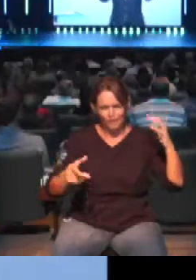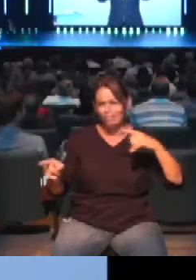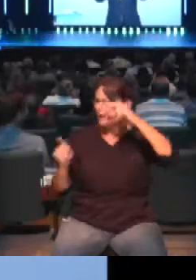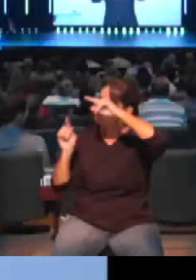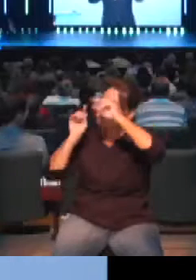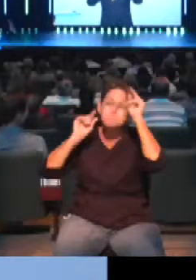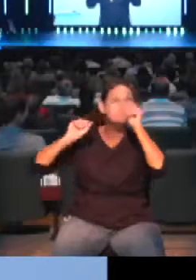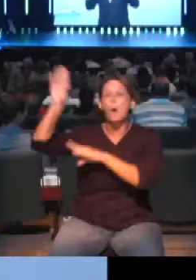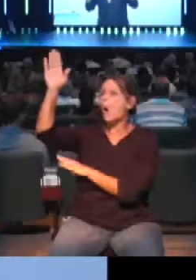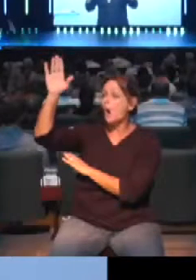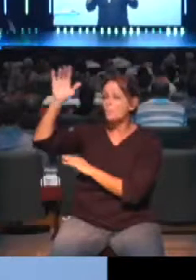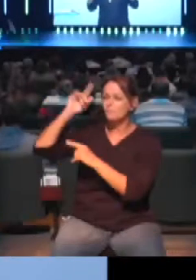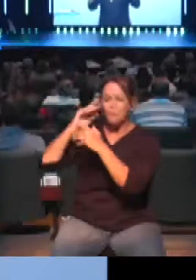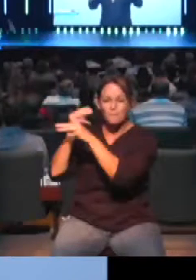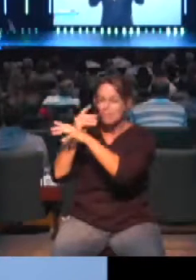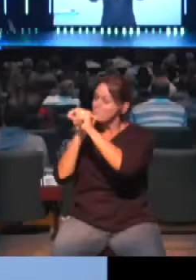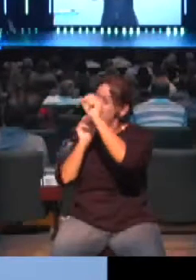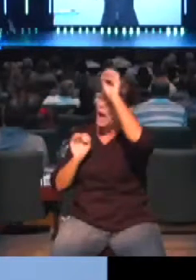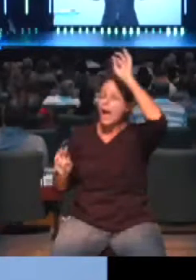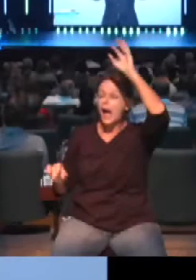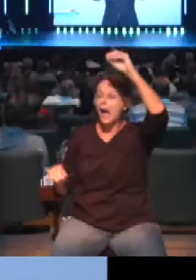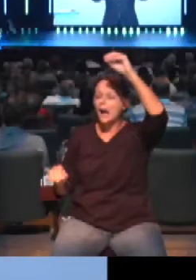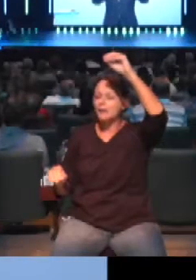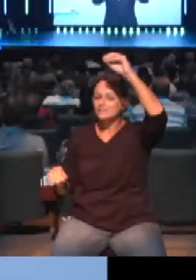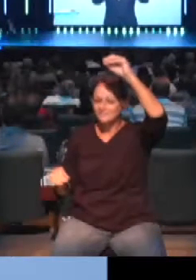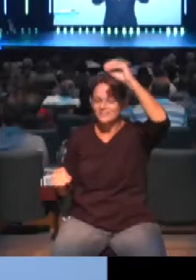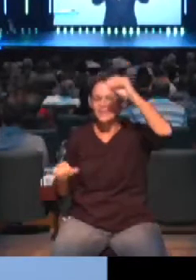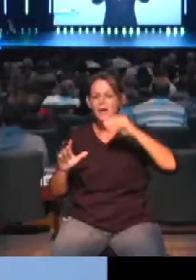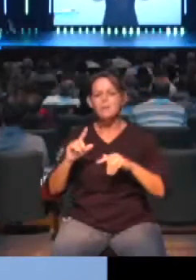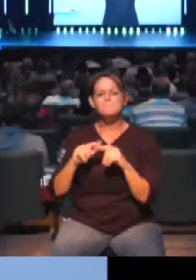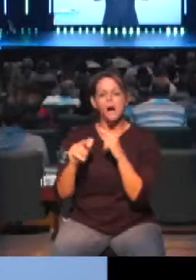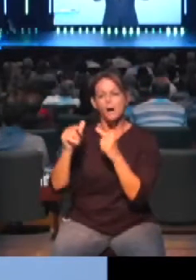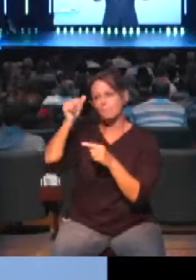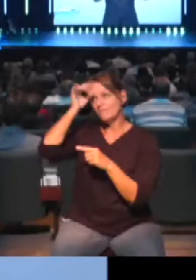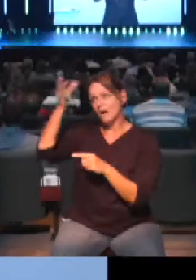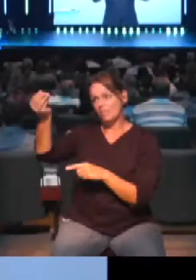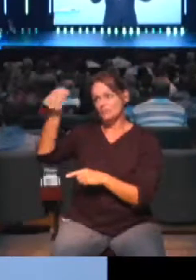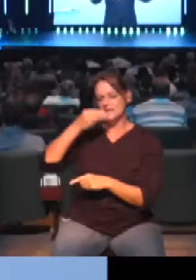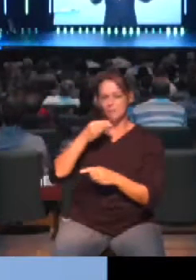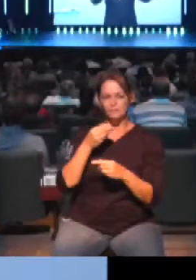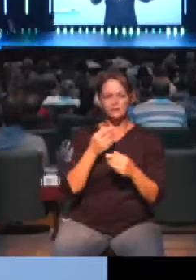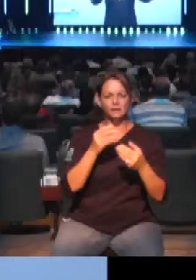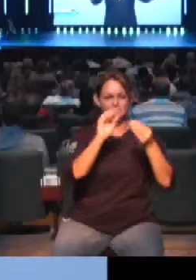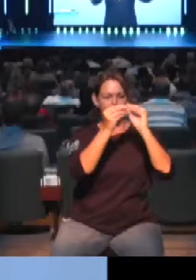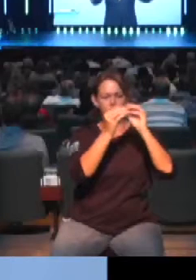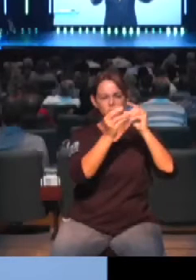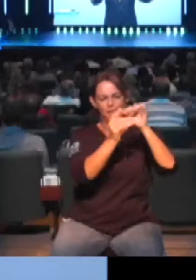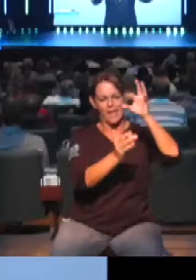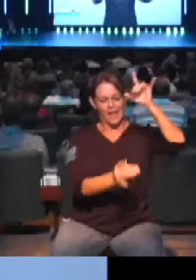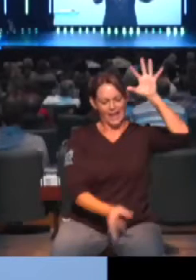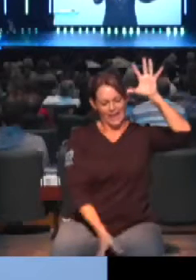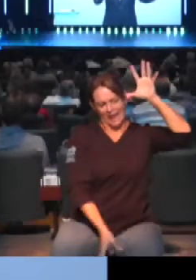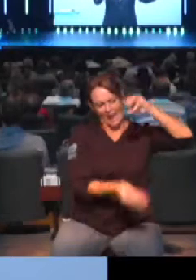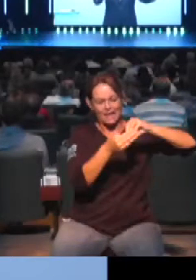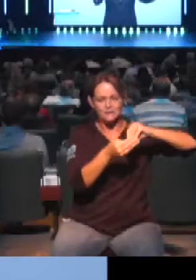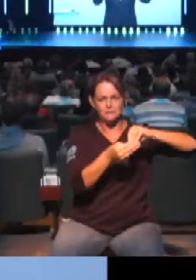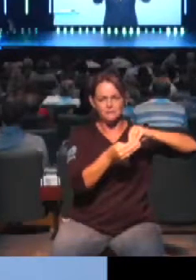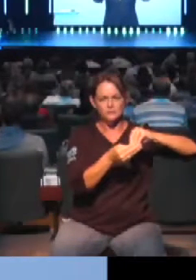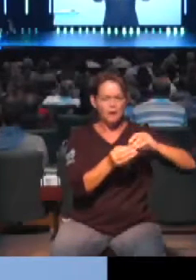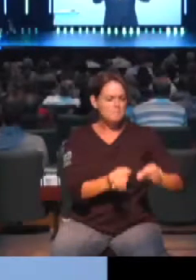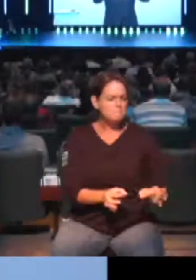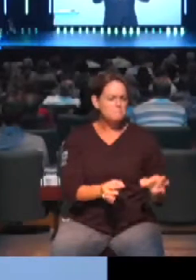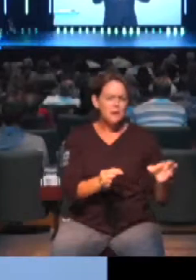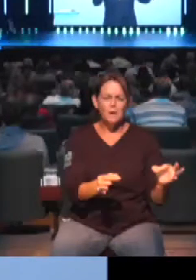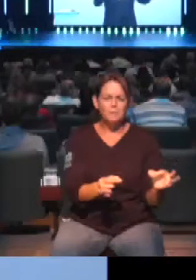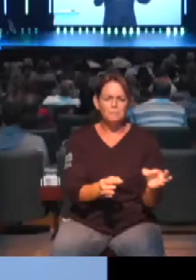but one thing that I did get from my father is numbers add up in my mind without me trying to get them to. Some of you, this happens to you.